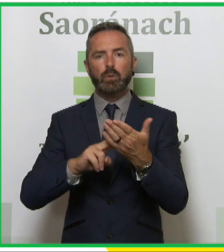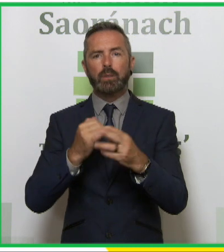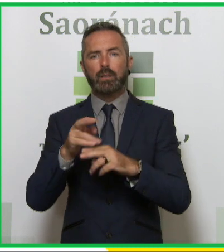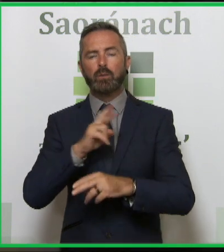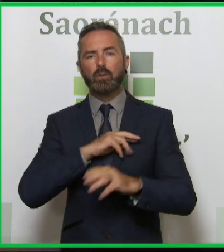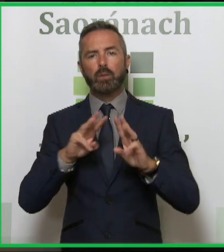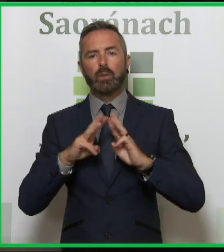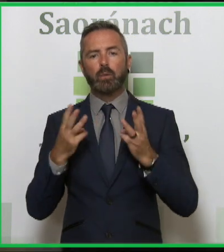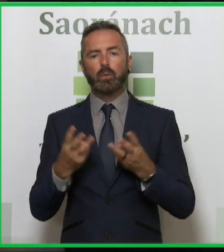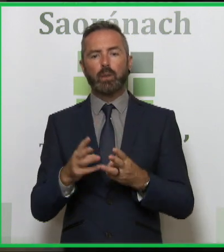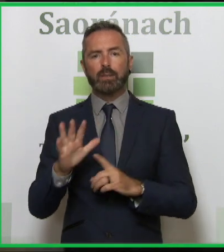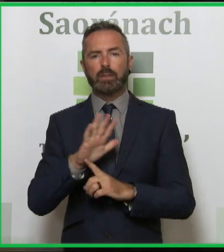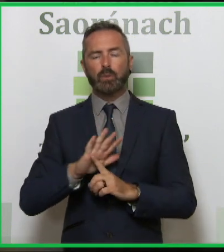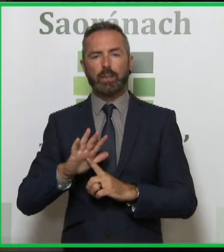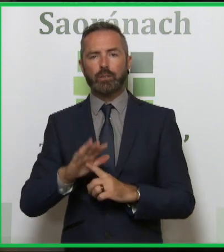world.